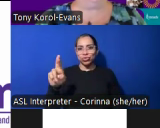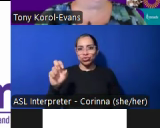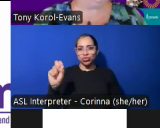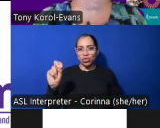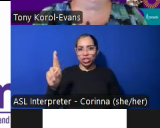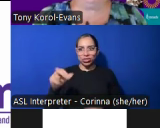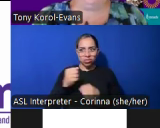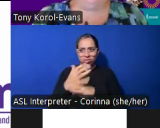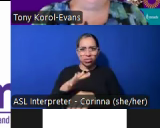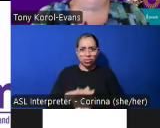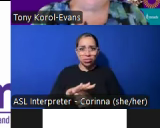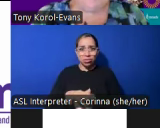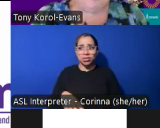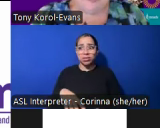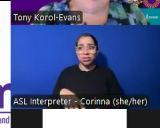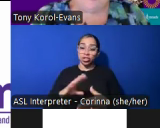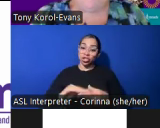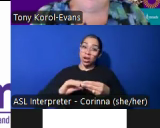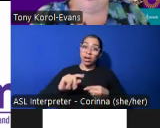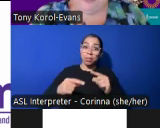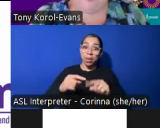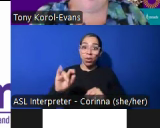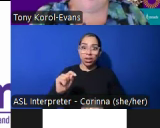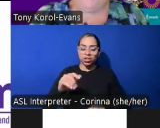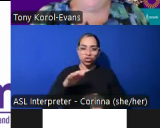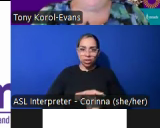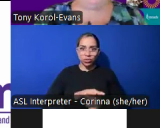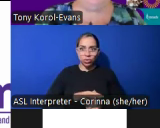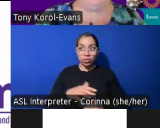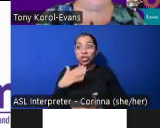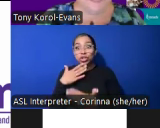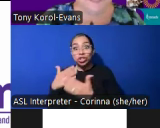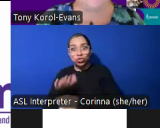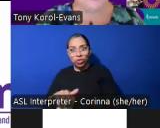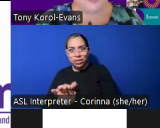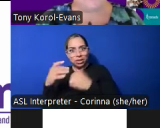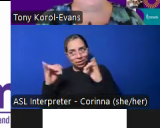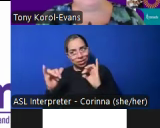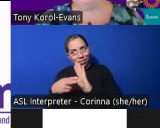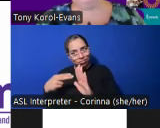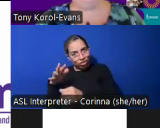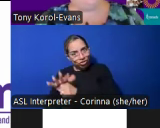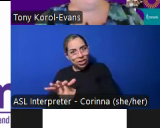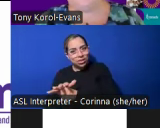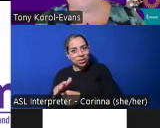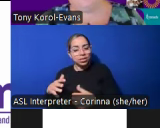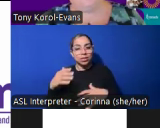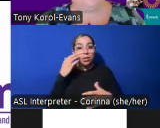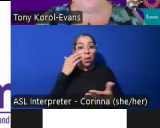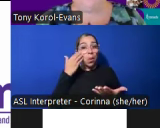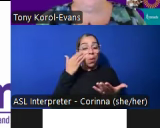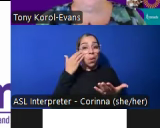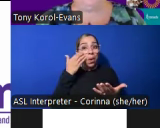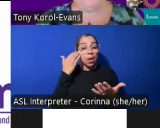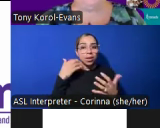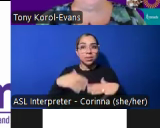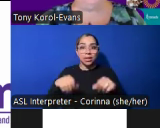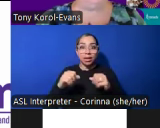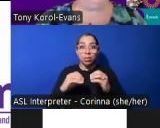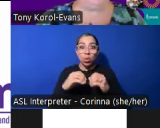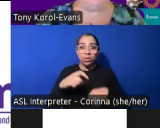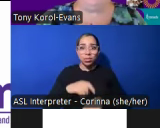When you're still, even good stress is stress. So taking time is never the wrong thing,